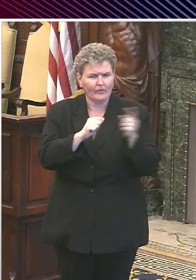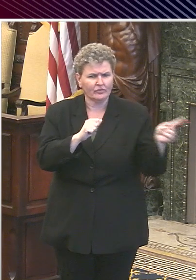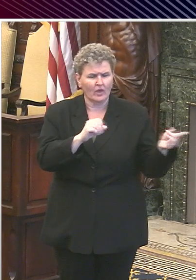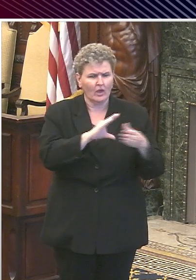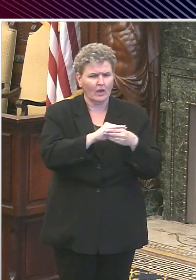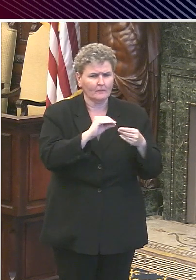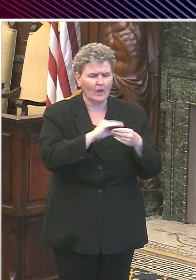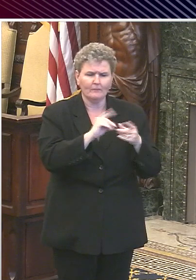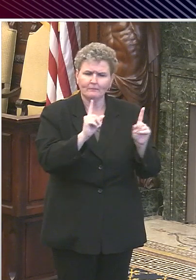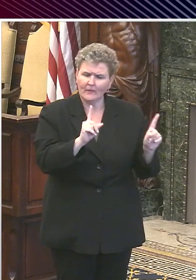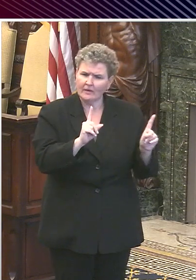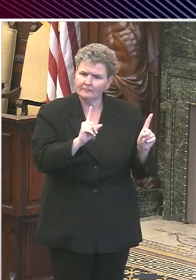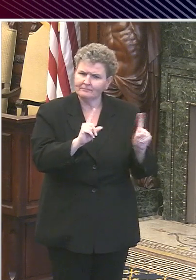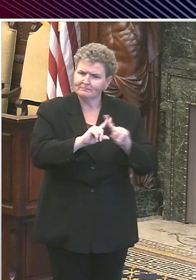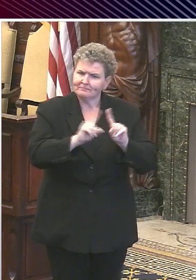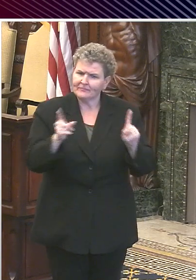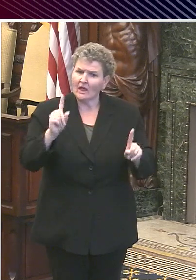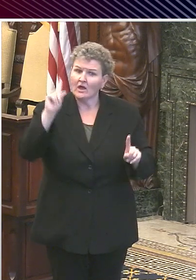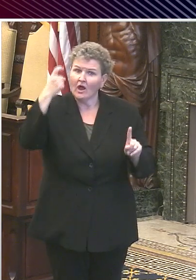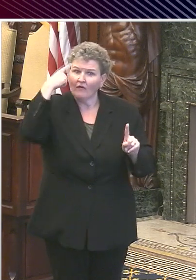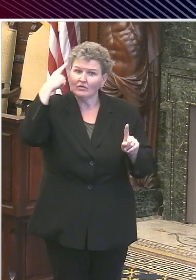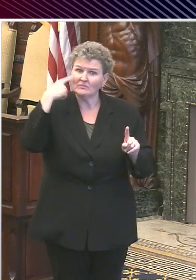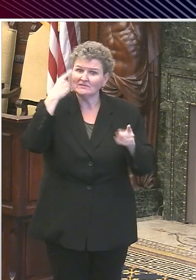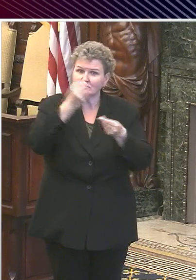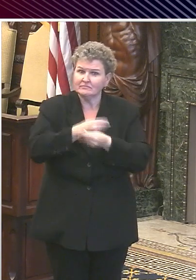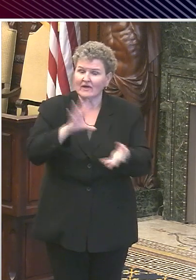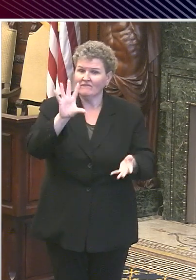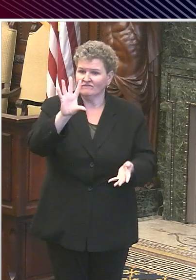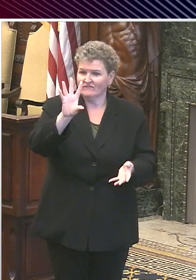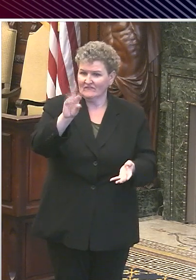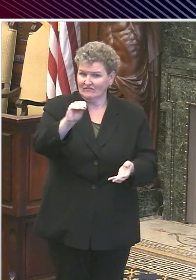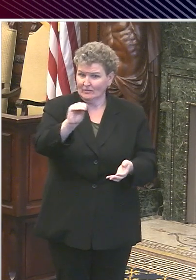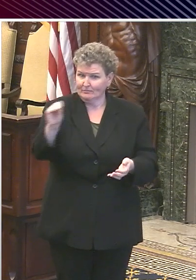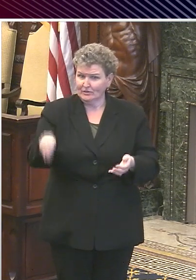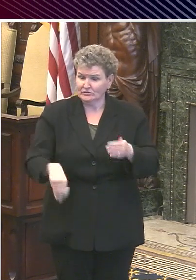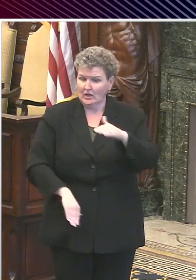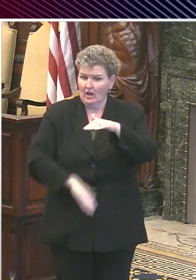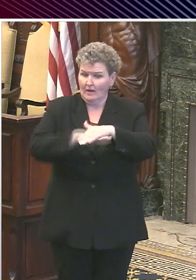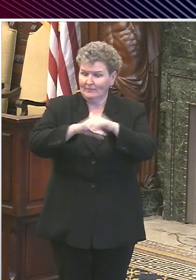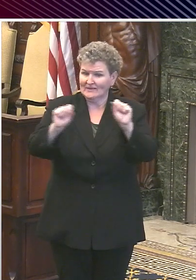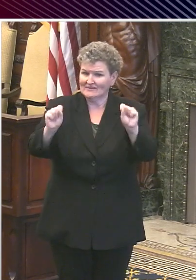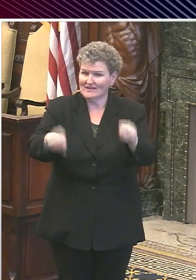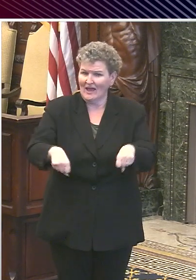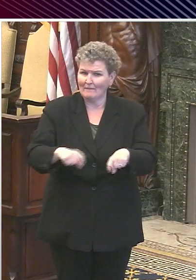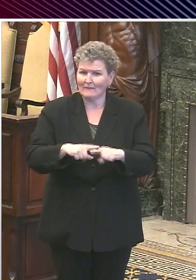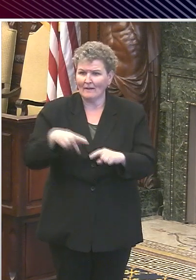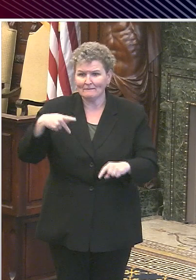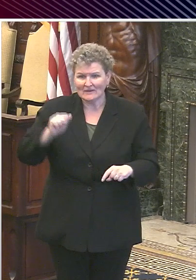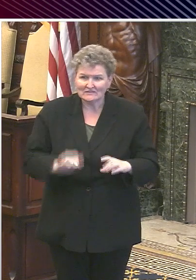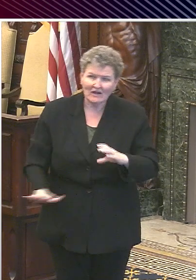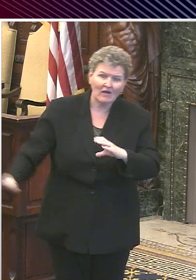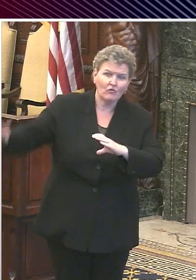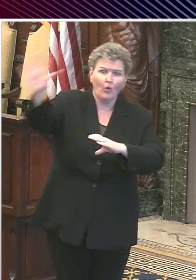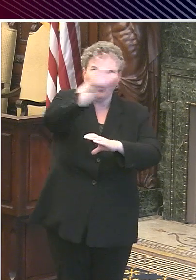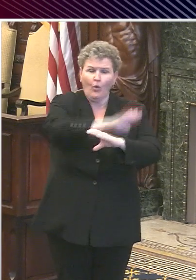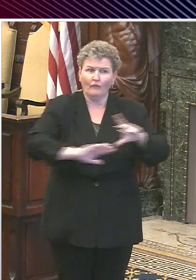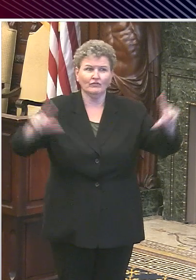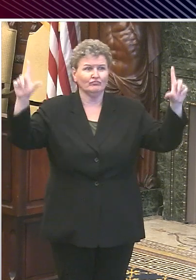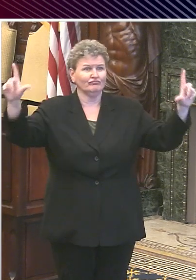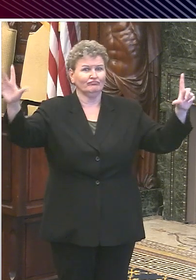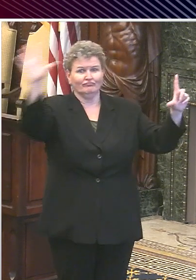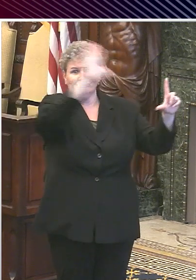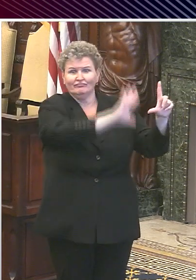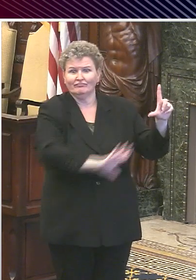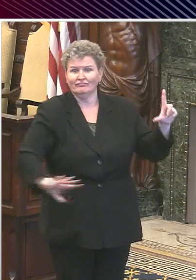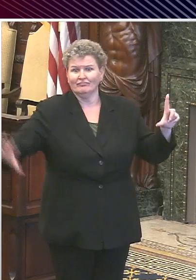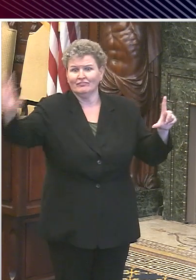but he issued that the 50% occupancy is what Pennsylvania can allow restaurants. Will the city be